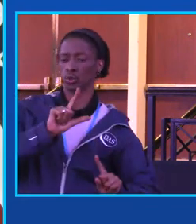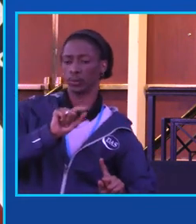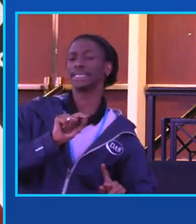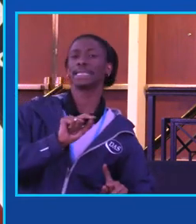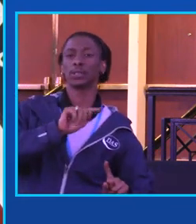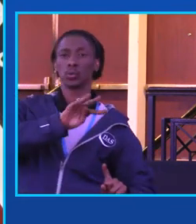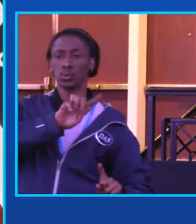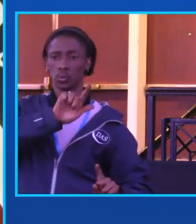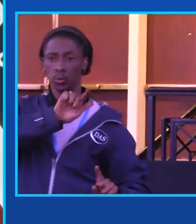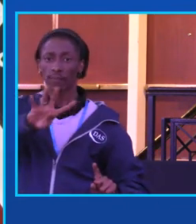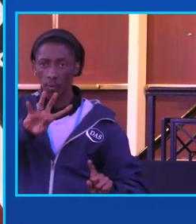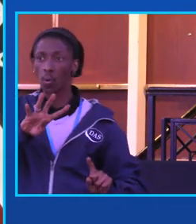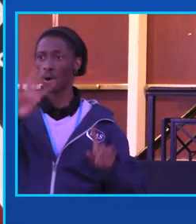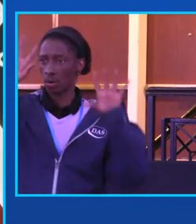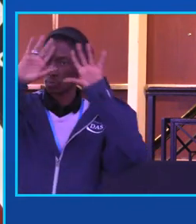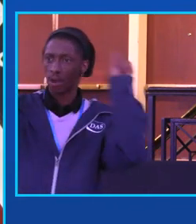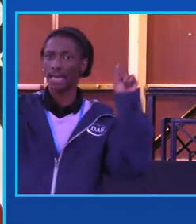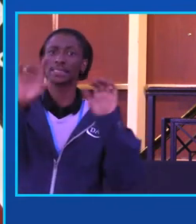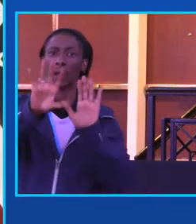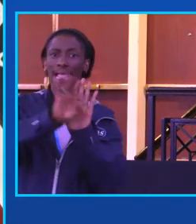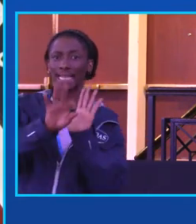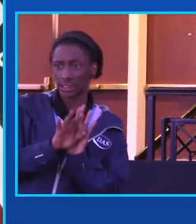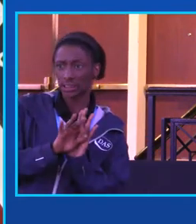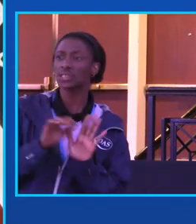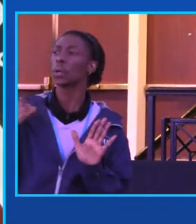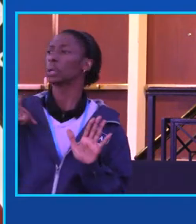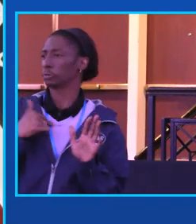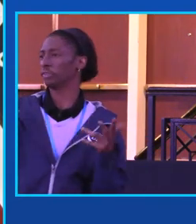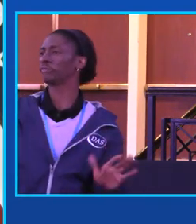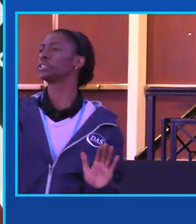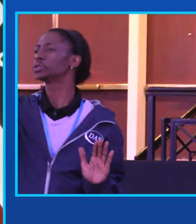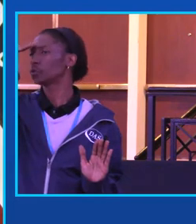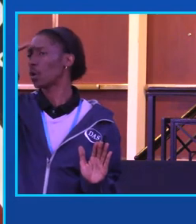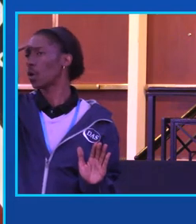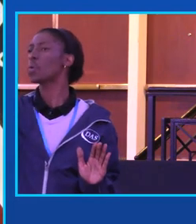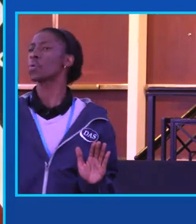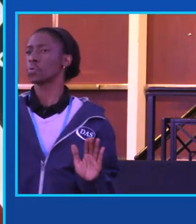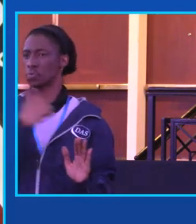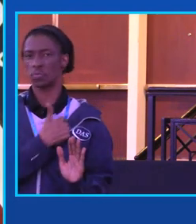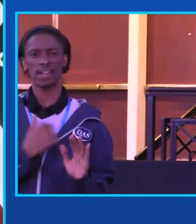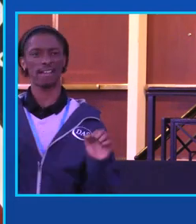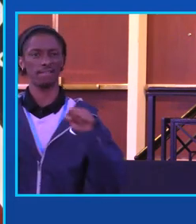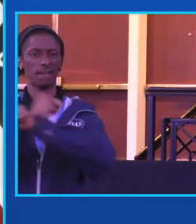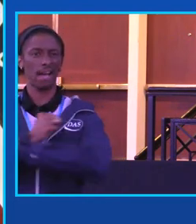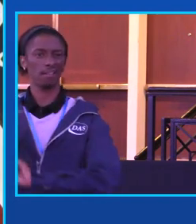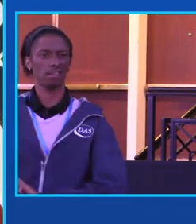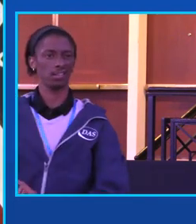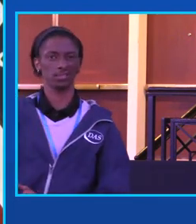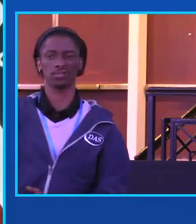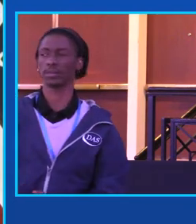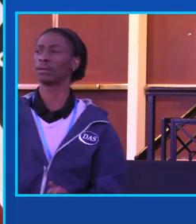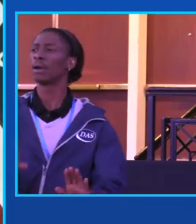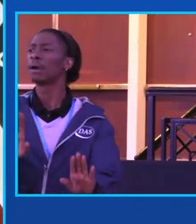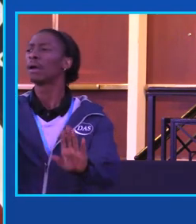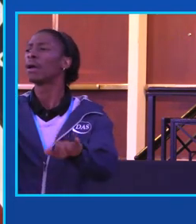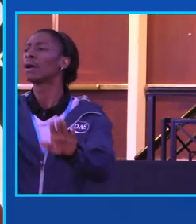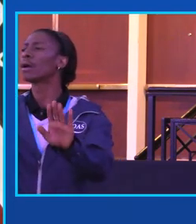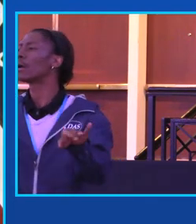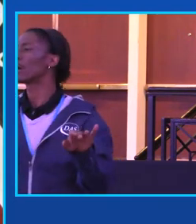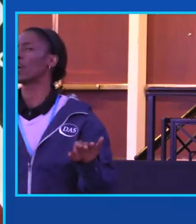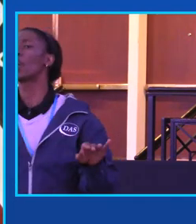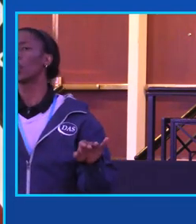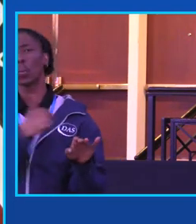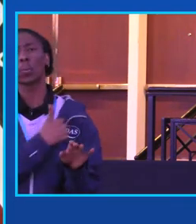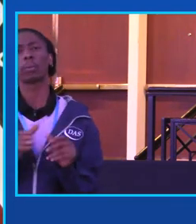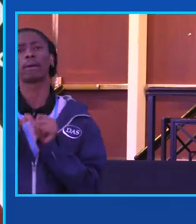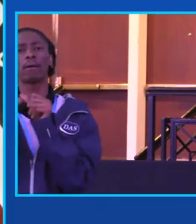2024 presidential election, we know that we are battling history. Folks, we